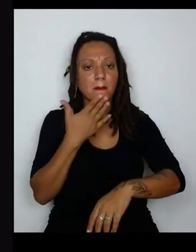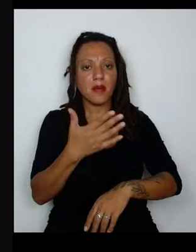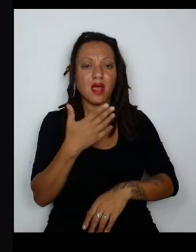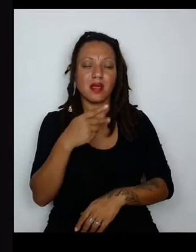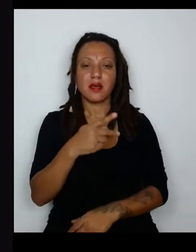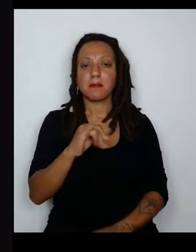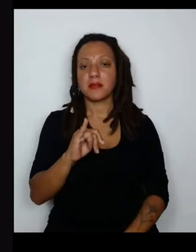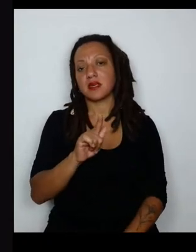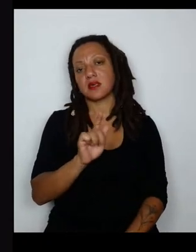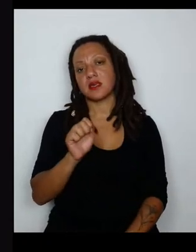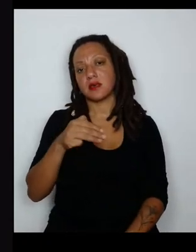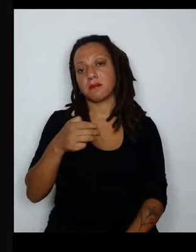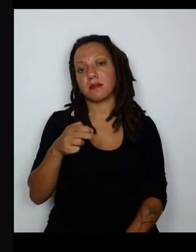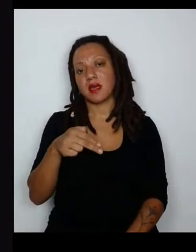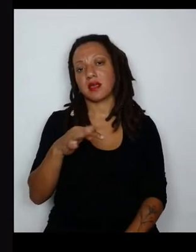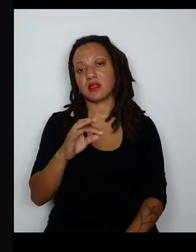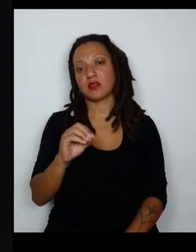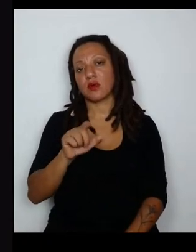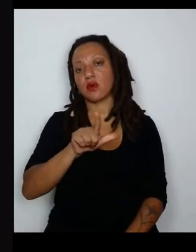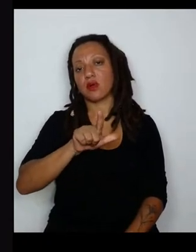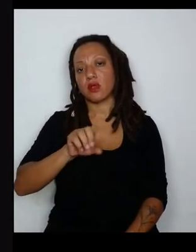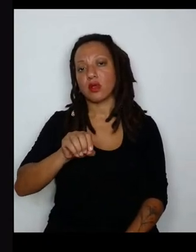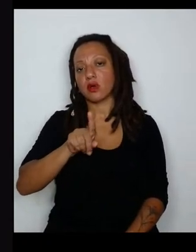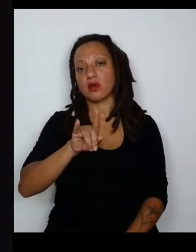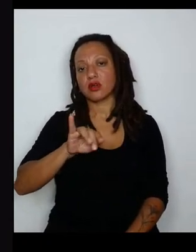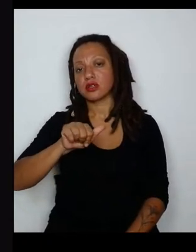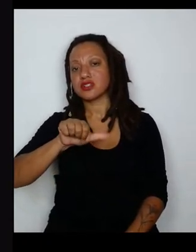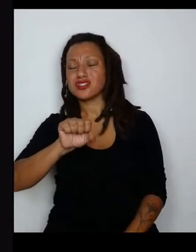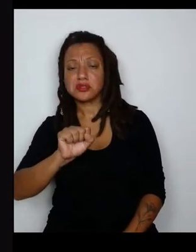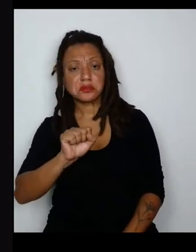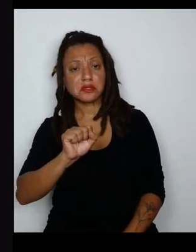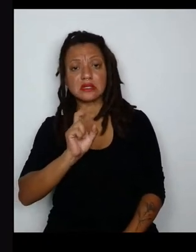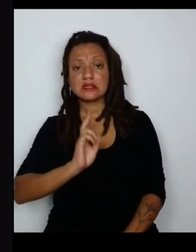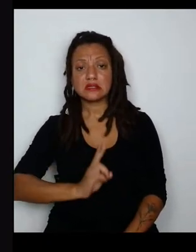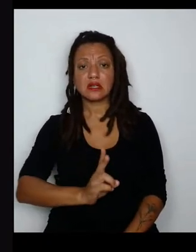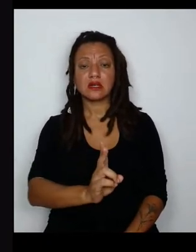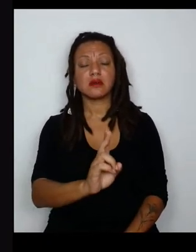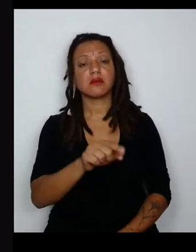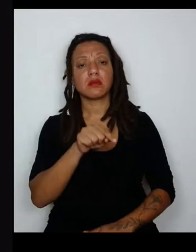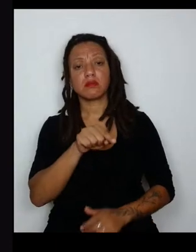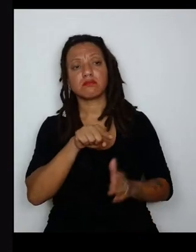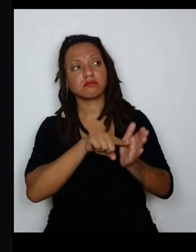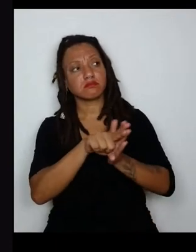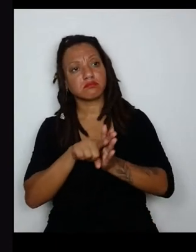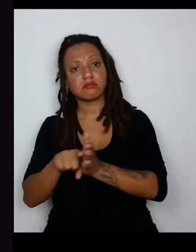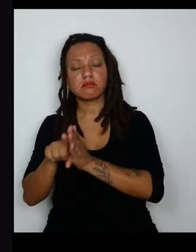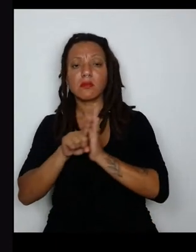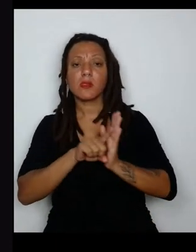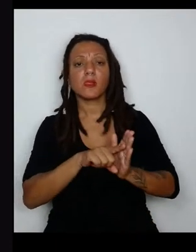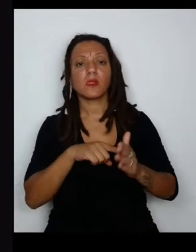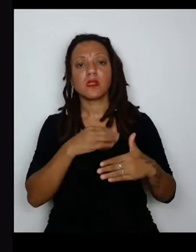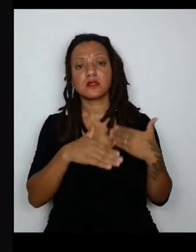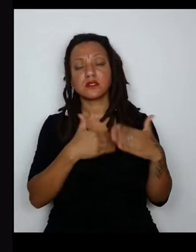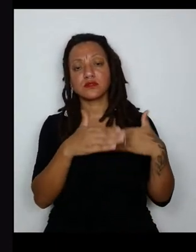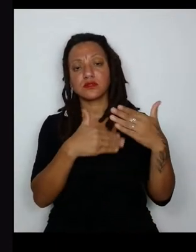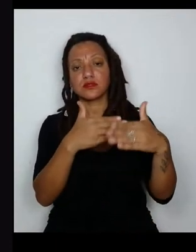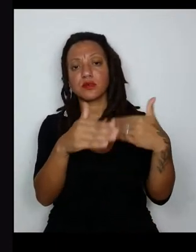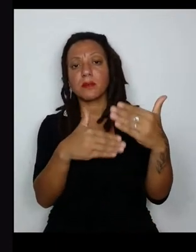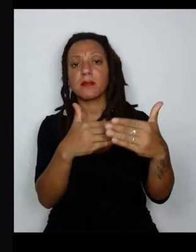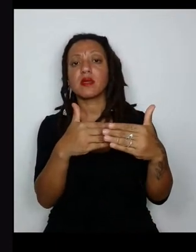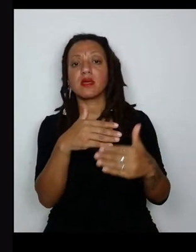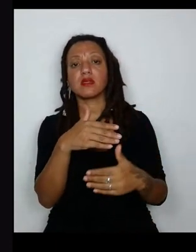constantly elaborated and enlarged through the development of the fields of and of